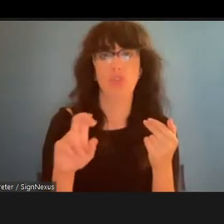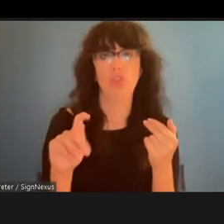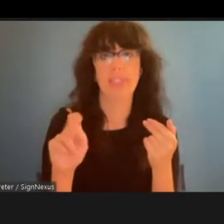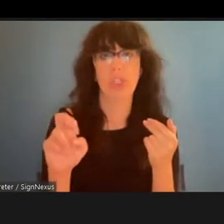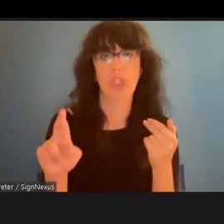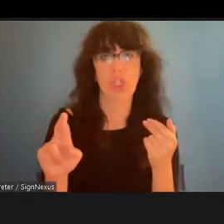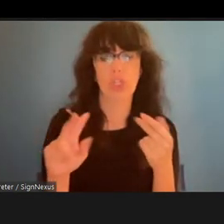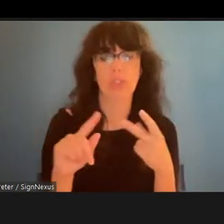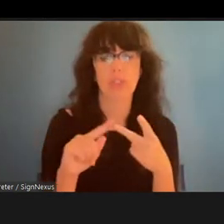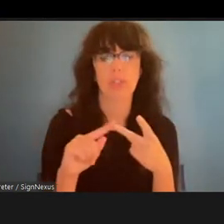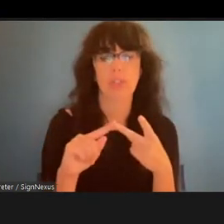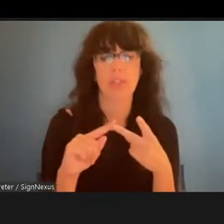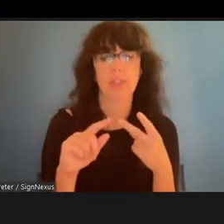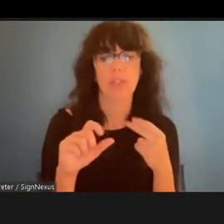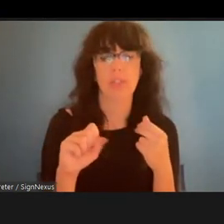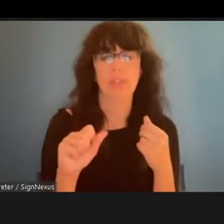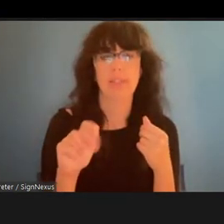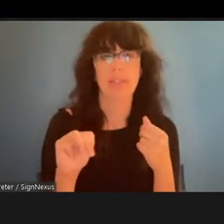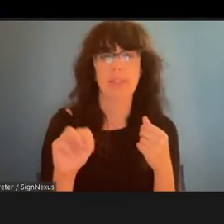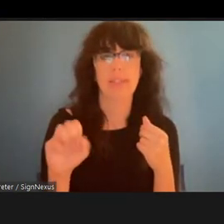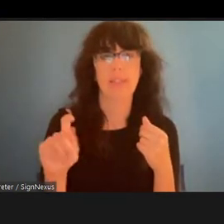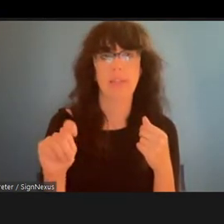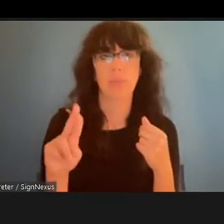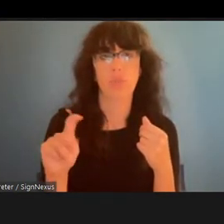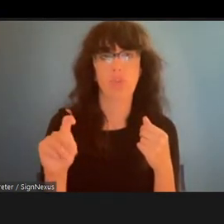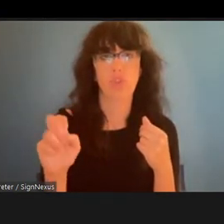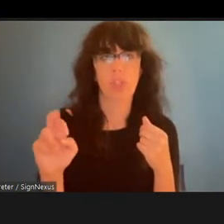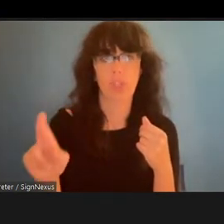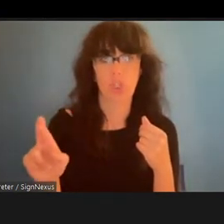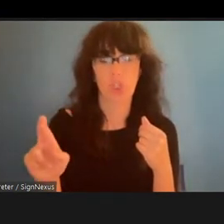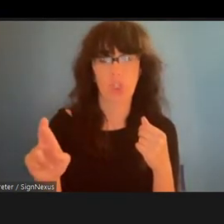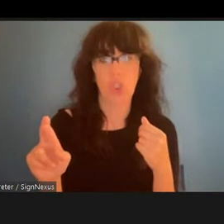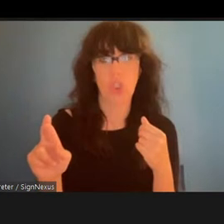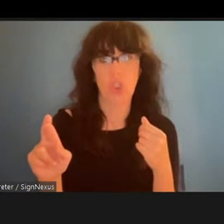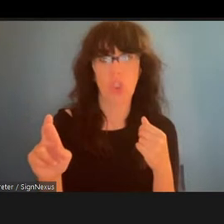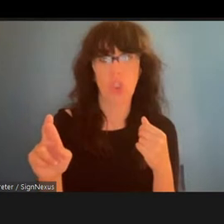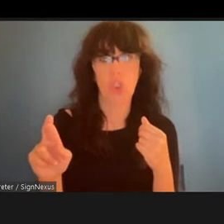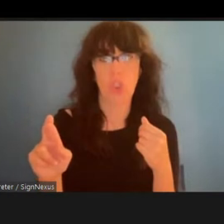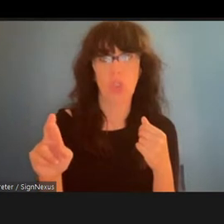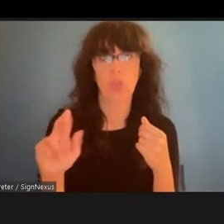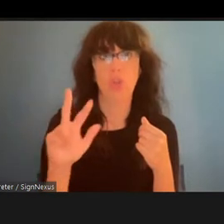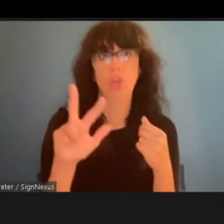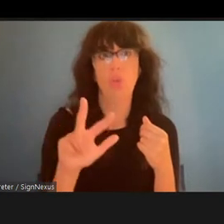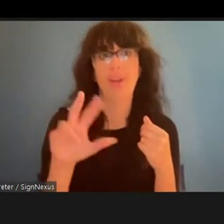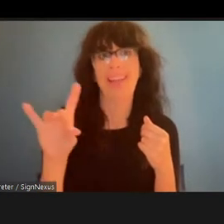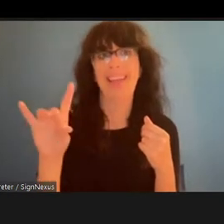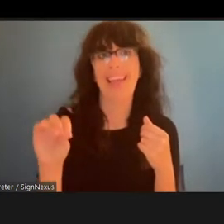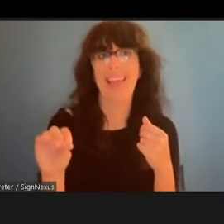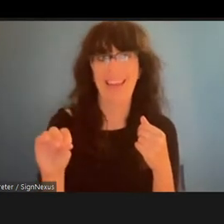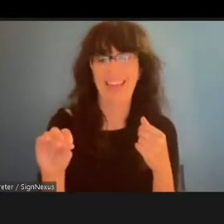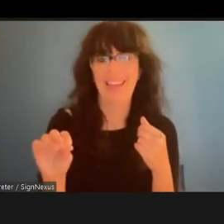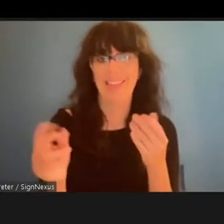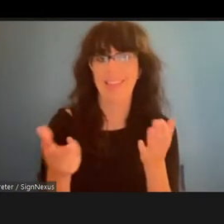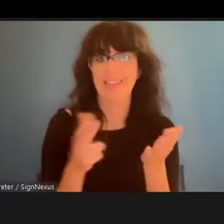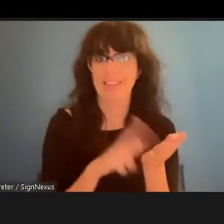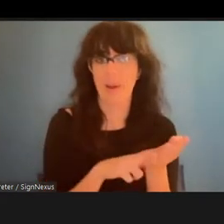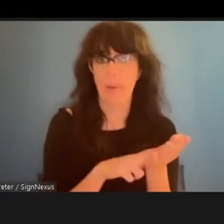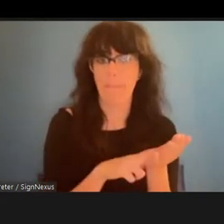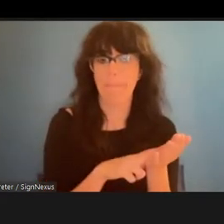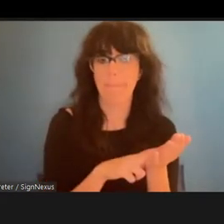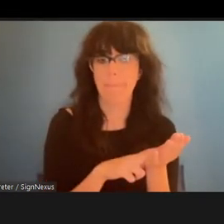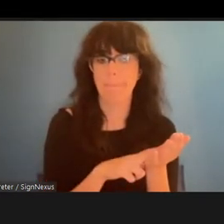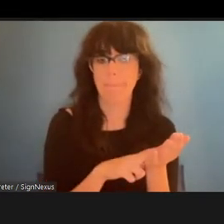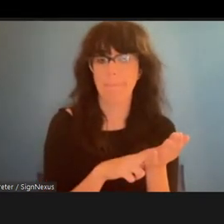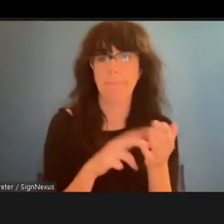the next speaker is sam streeter the 380th sign up to be